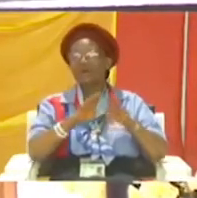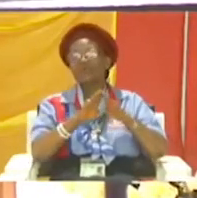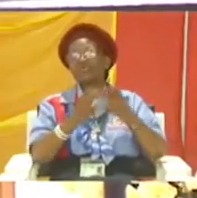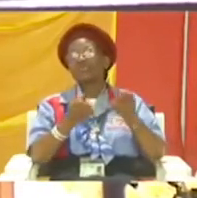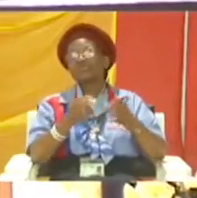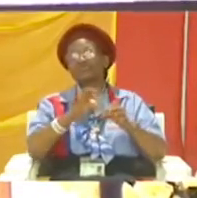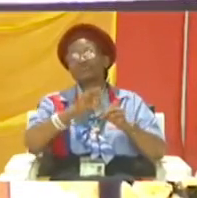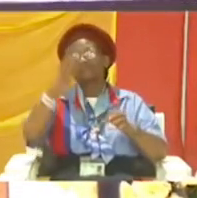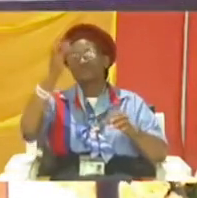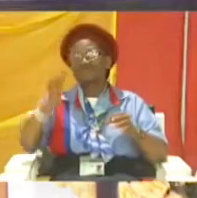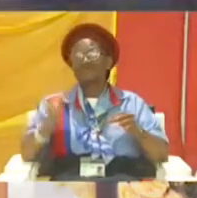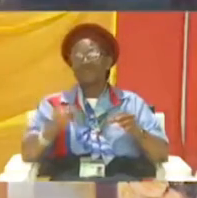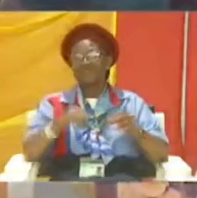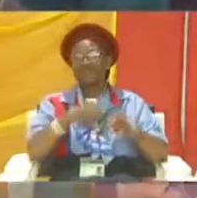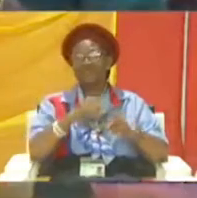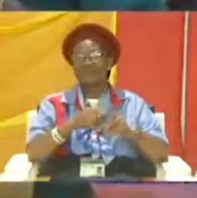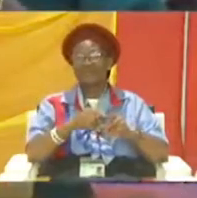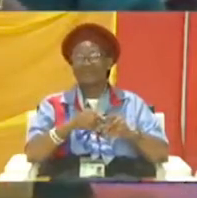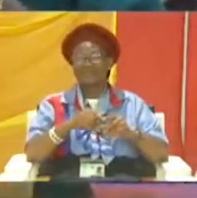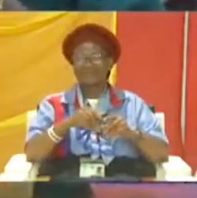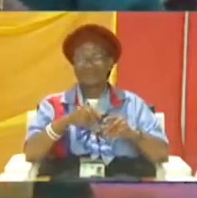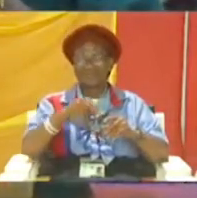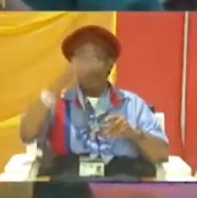When Nebuchadnezzar